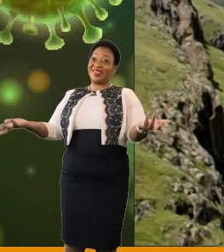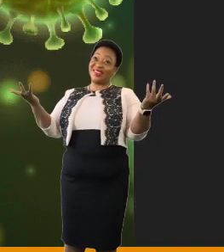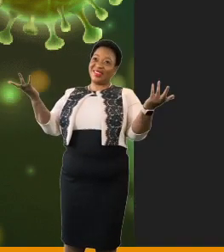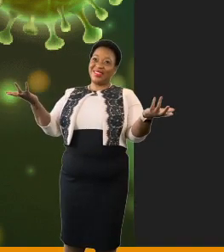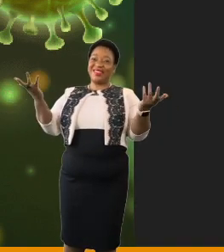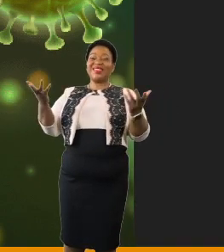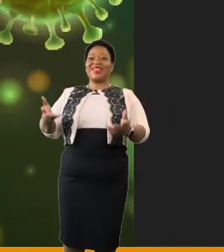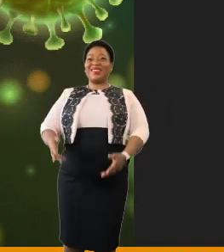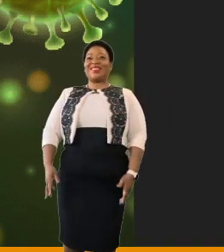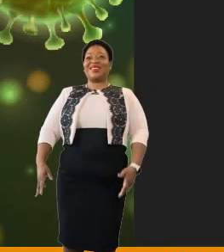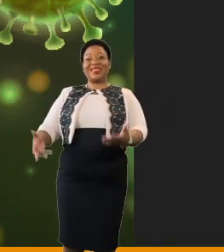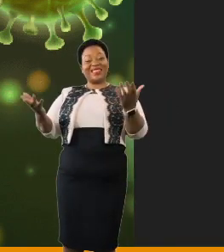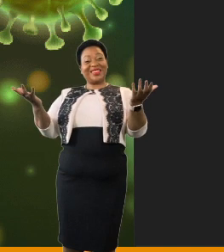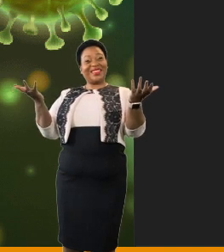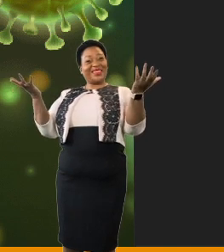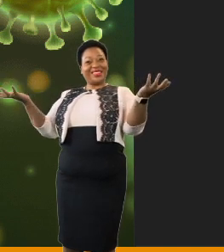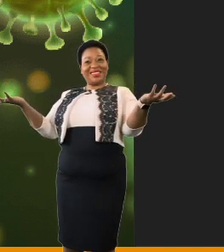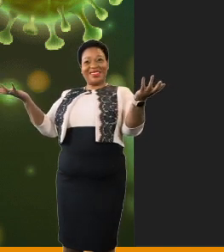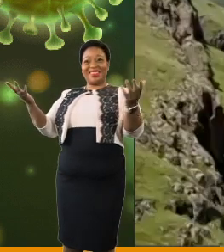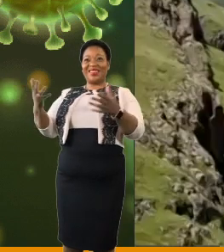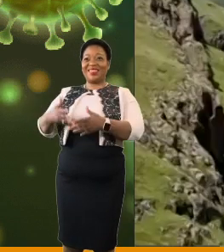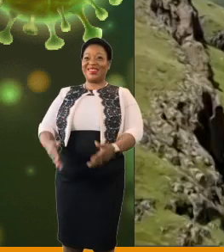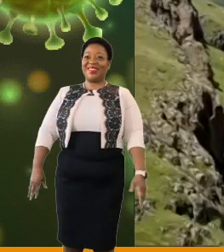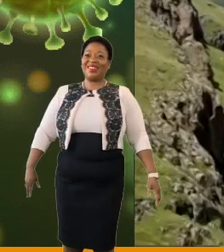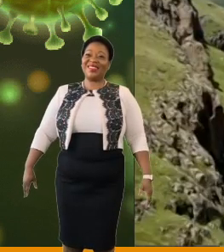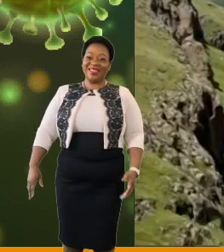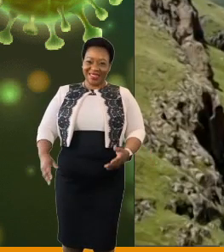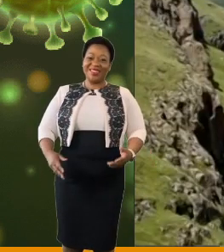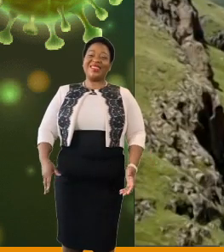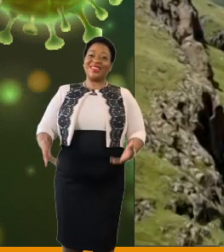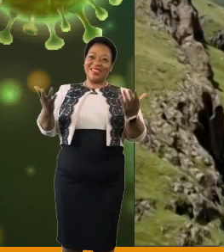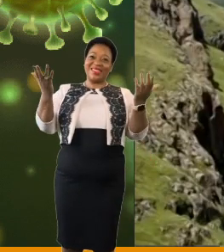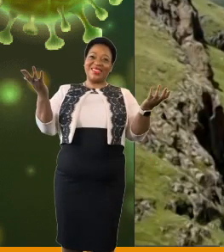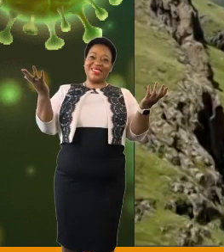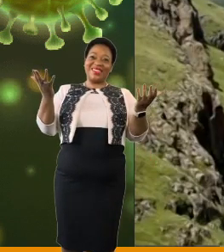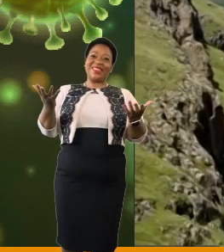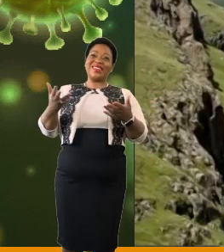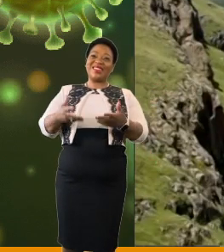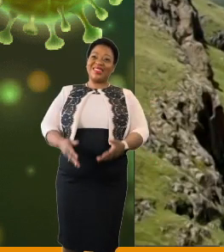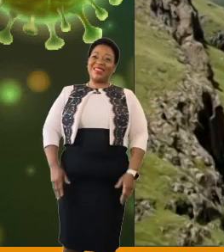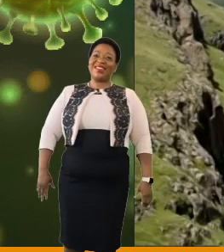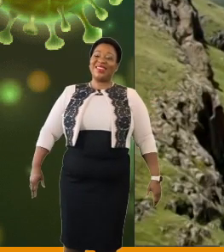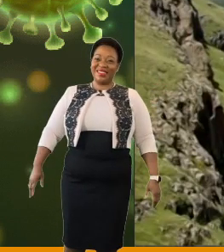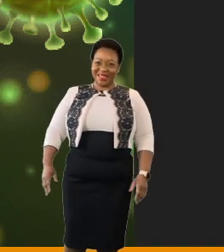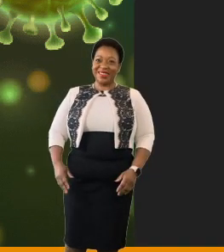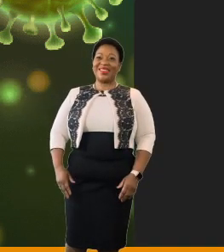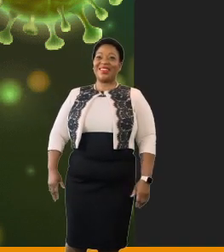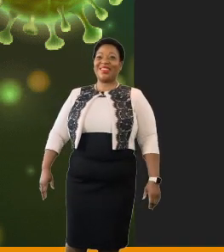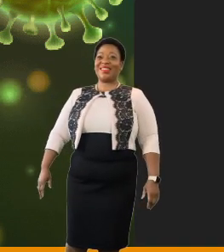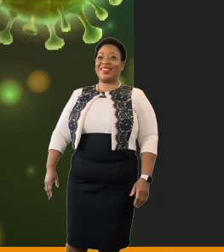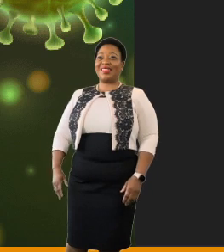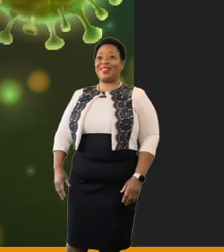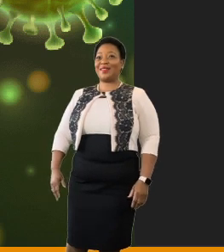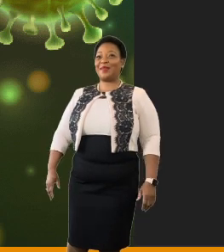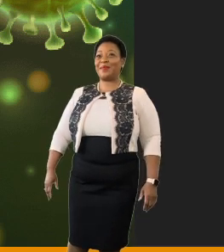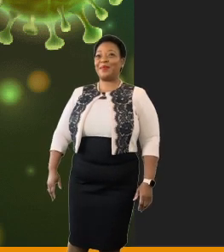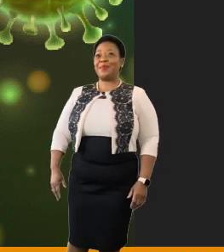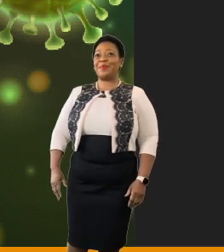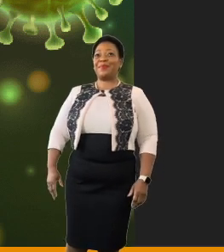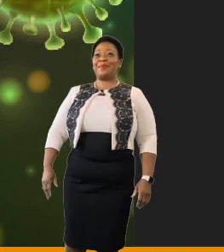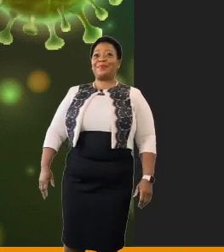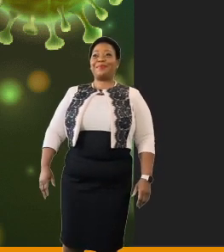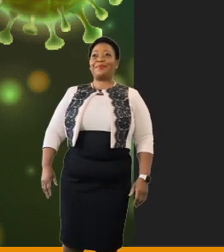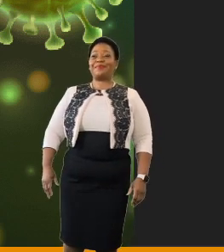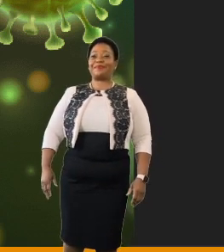I'm not sure. Can you hear me now? Yes, we can hear you. We can see you. All right. What I did, I moved to a cell